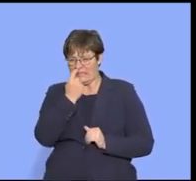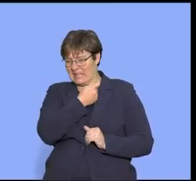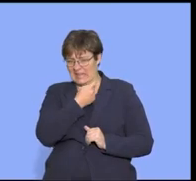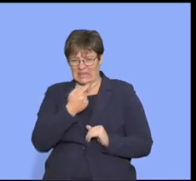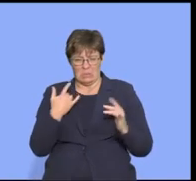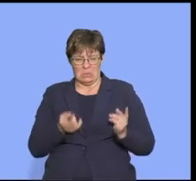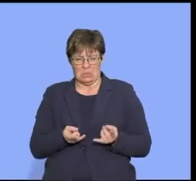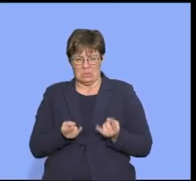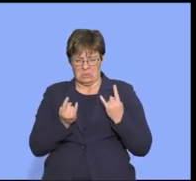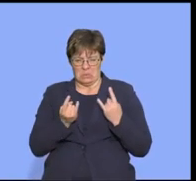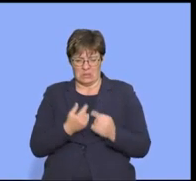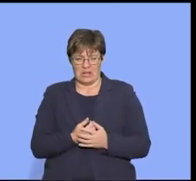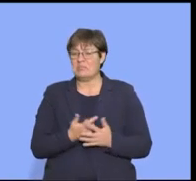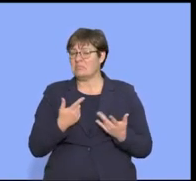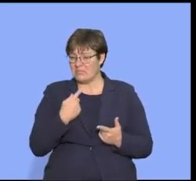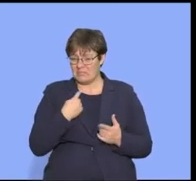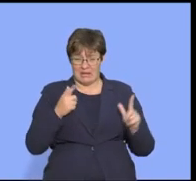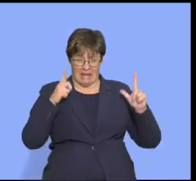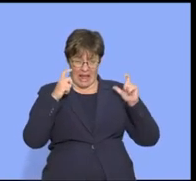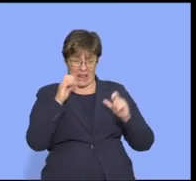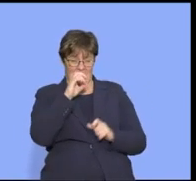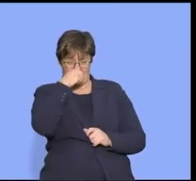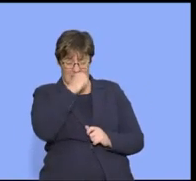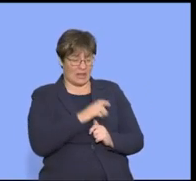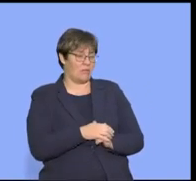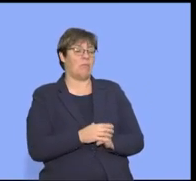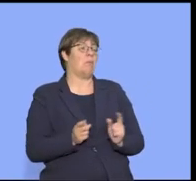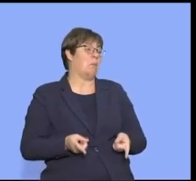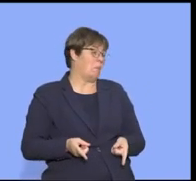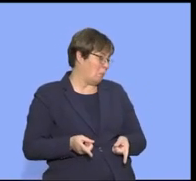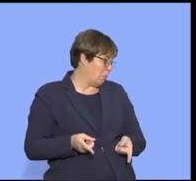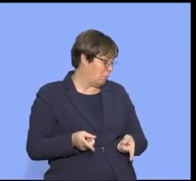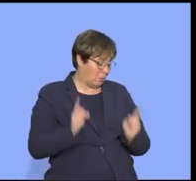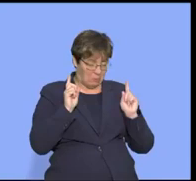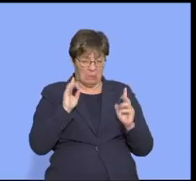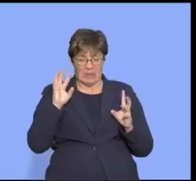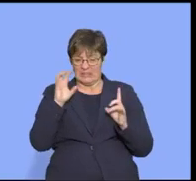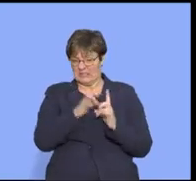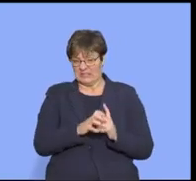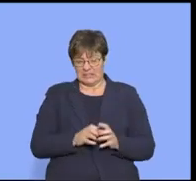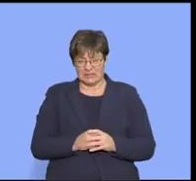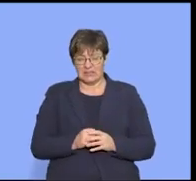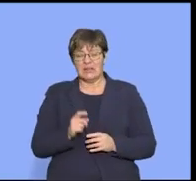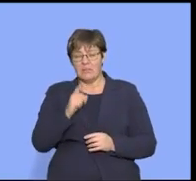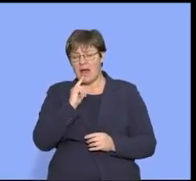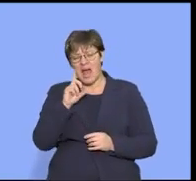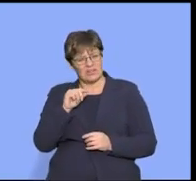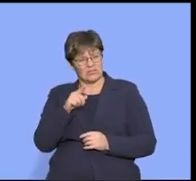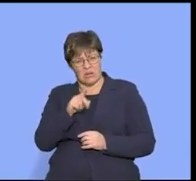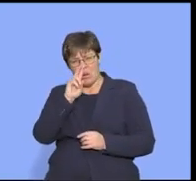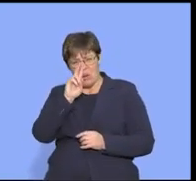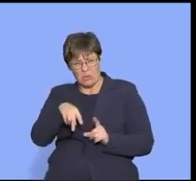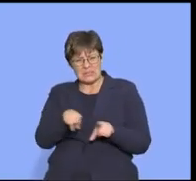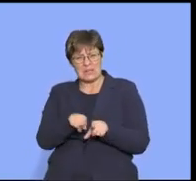Okay, no wonder they called it a hell pig. It was a vicious predator, but interestingly enough, though it looks like a